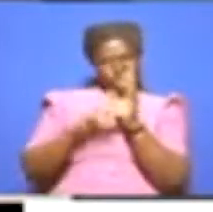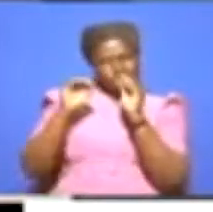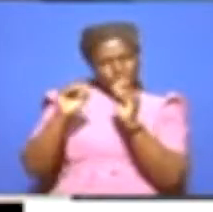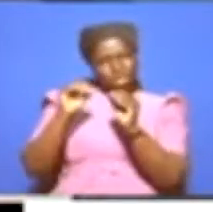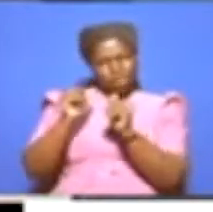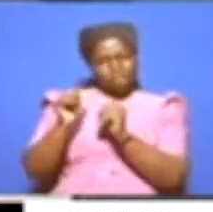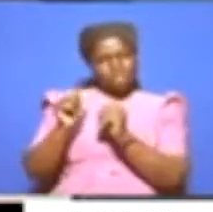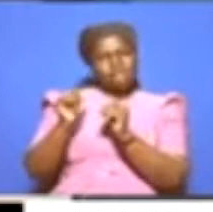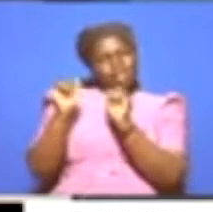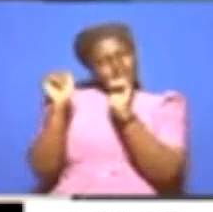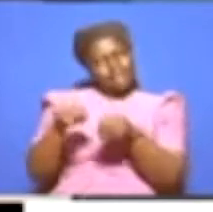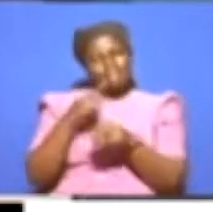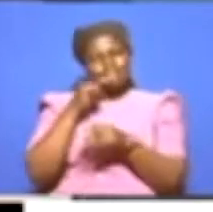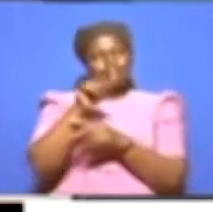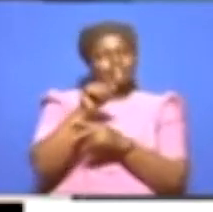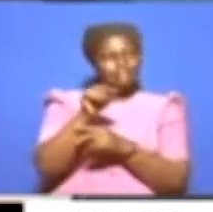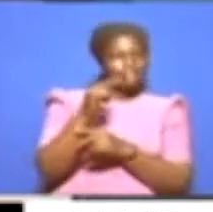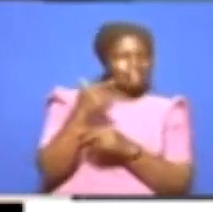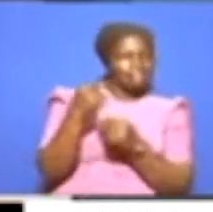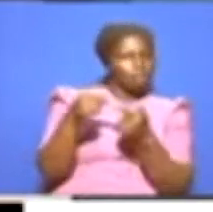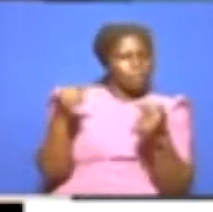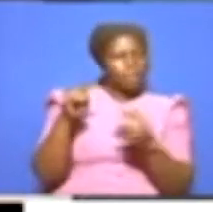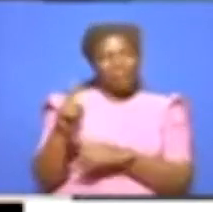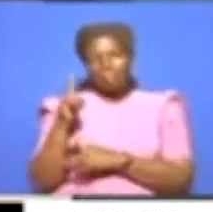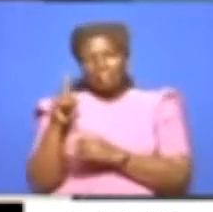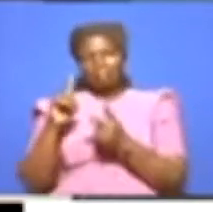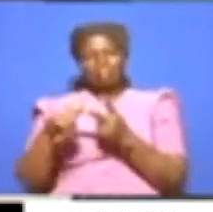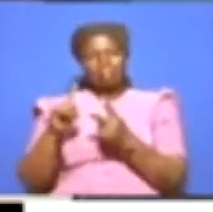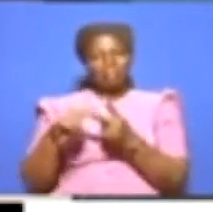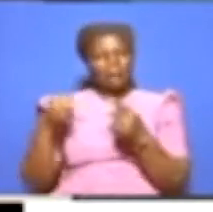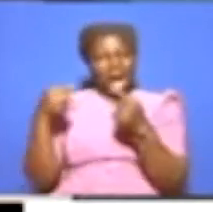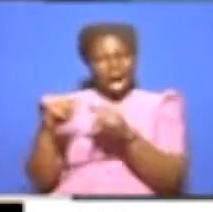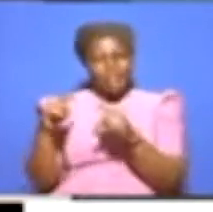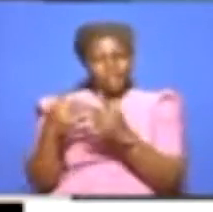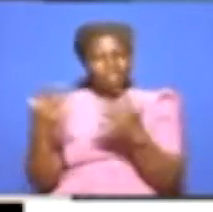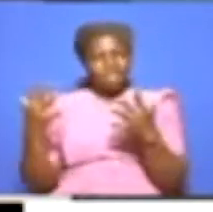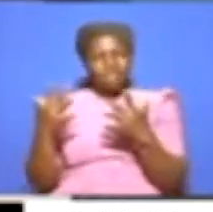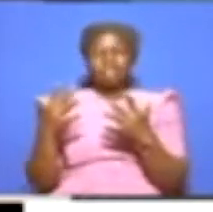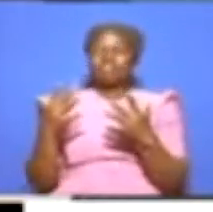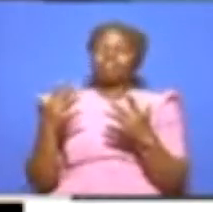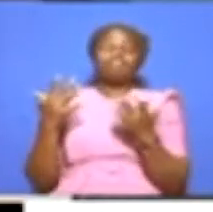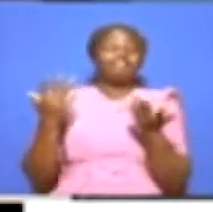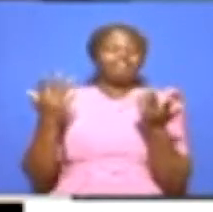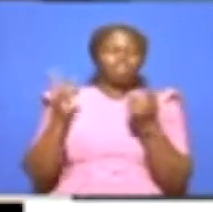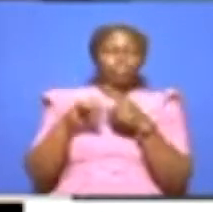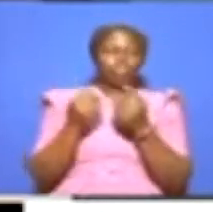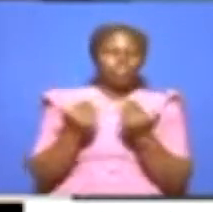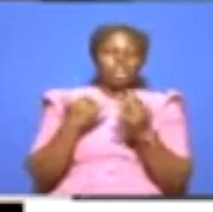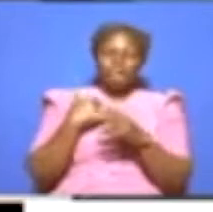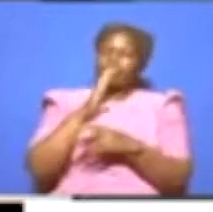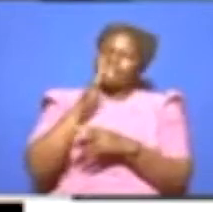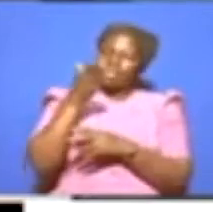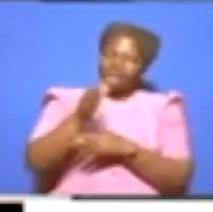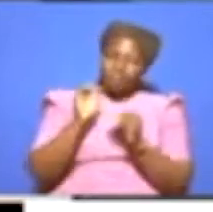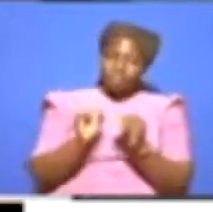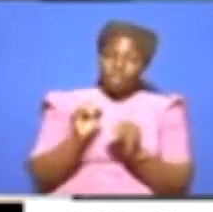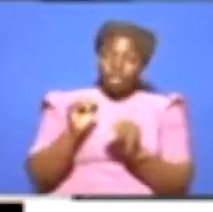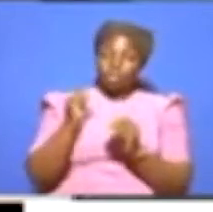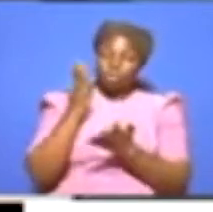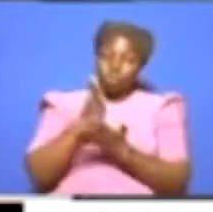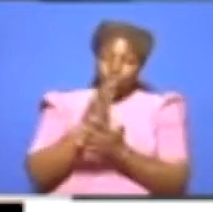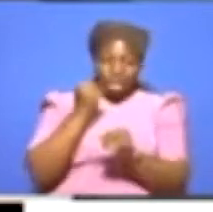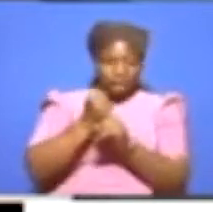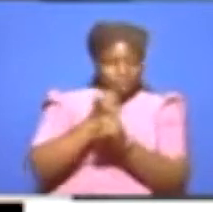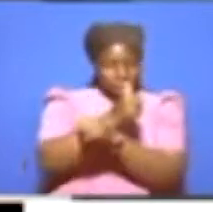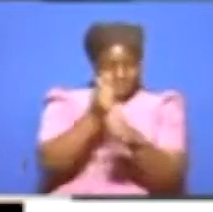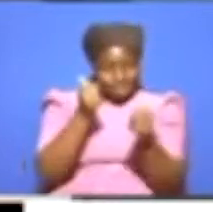or illegal content or harmful content to children has not been there. They do well, as we thank them at least for the effort, but the fact that